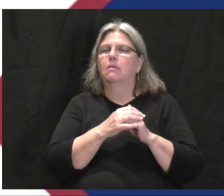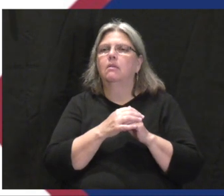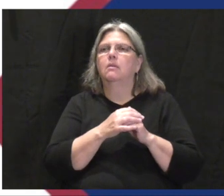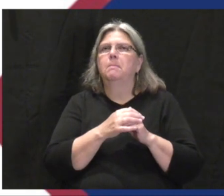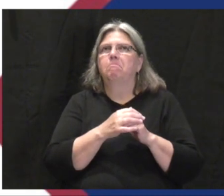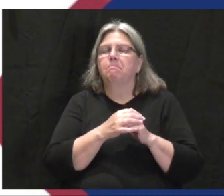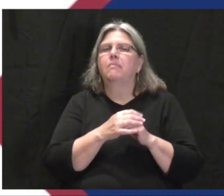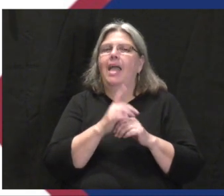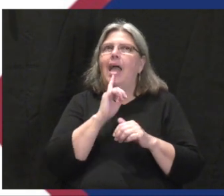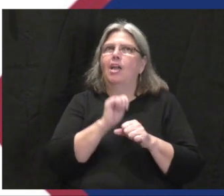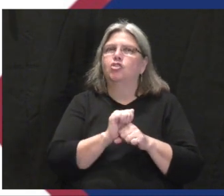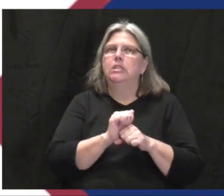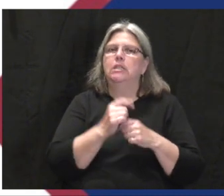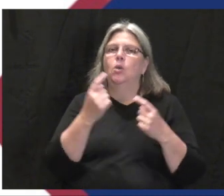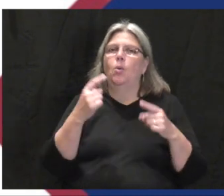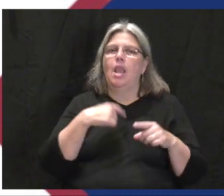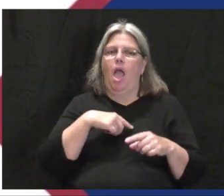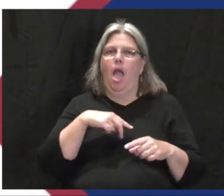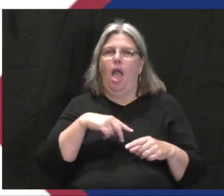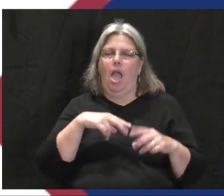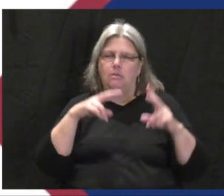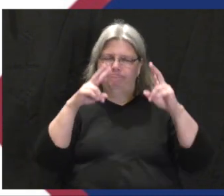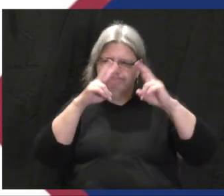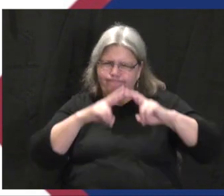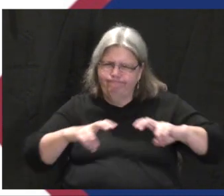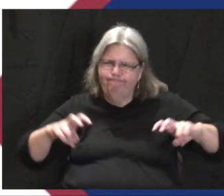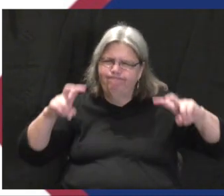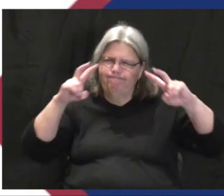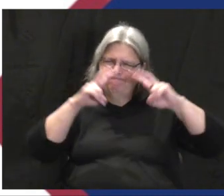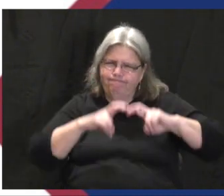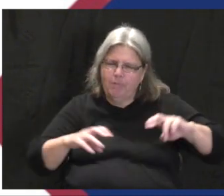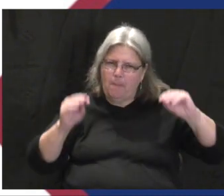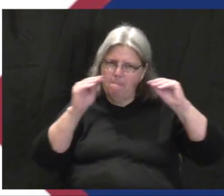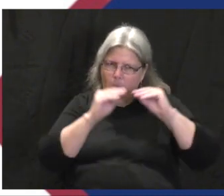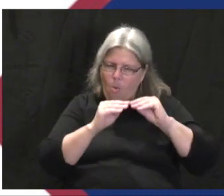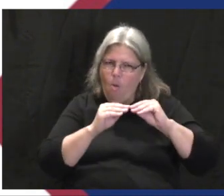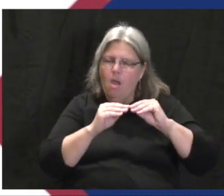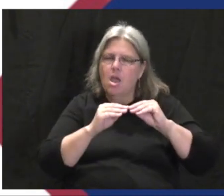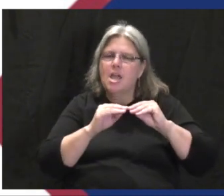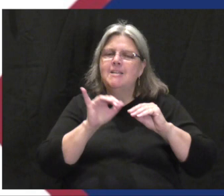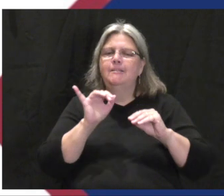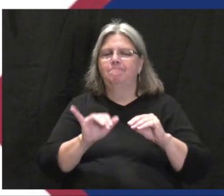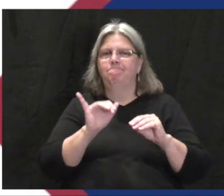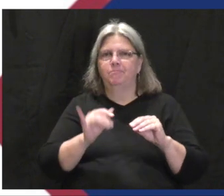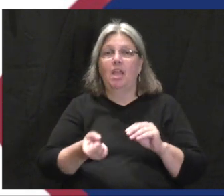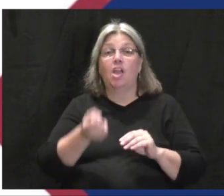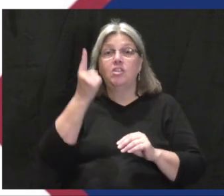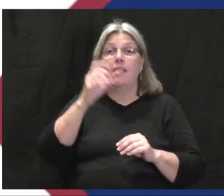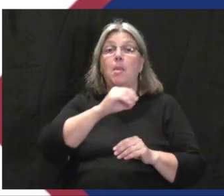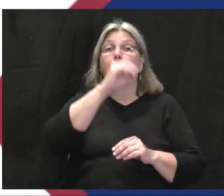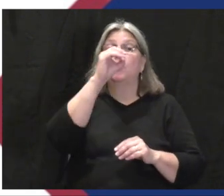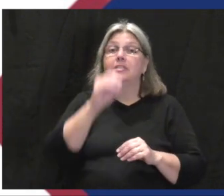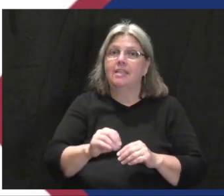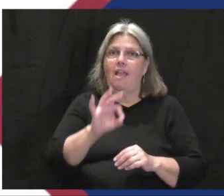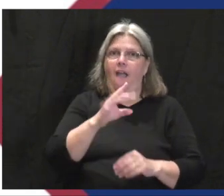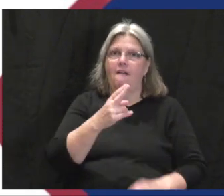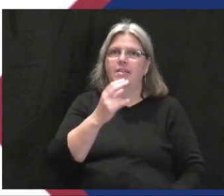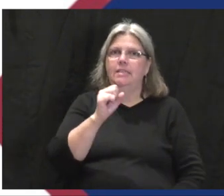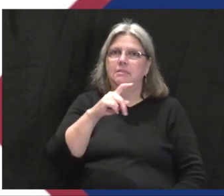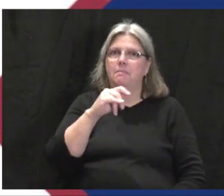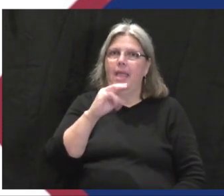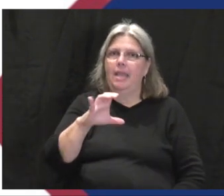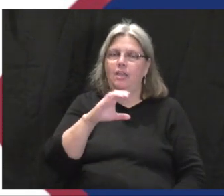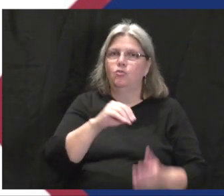it actually, when I dug a little bit deeper, what we saw was the percentage of Hispanic students in Knox County schools that